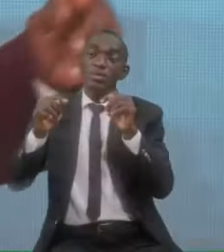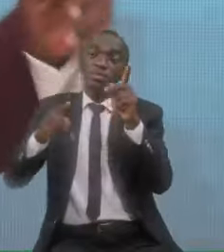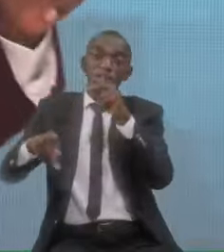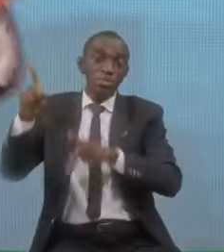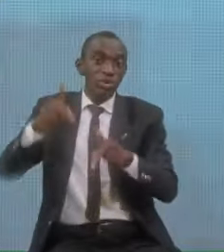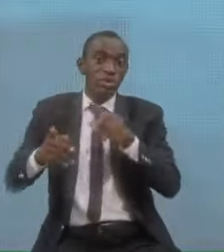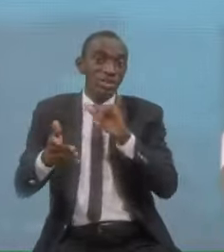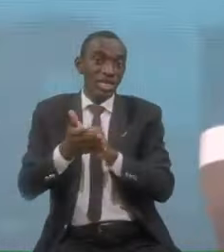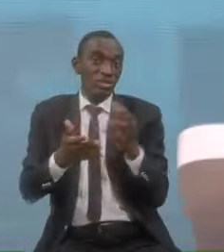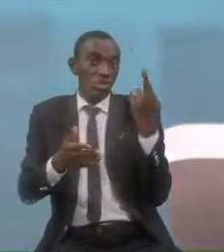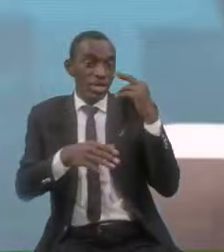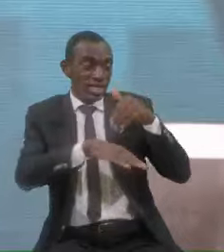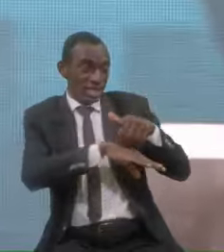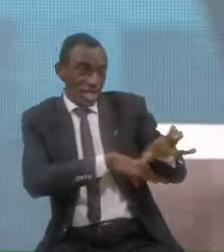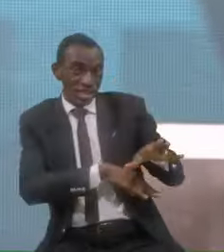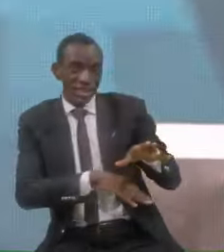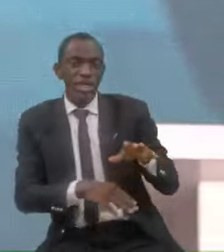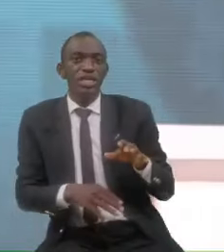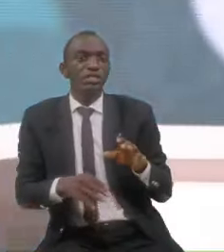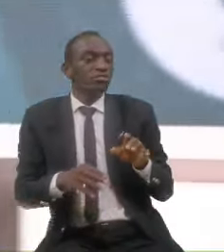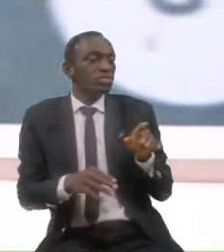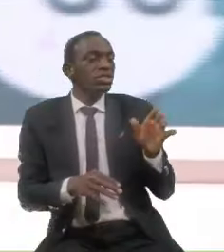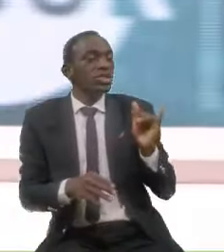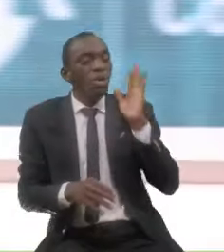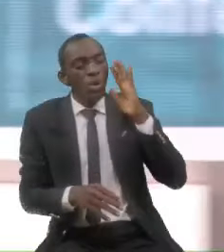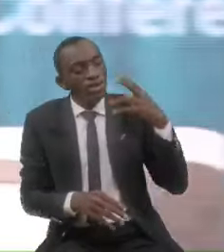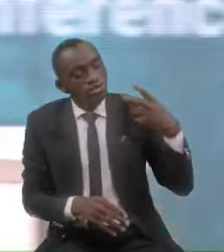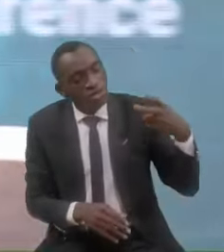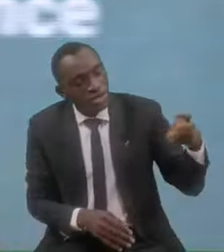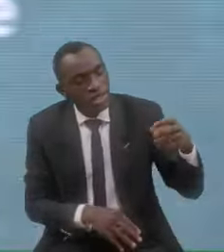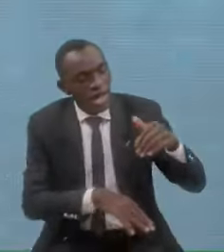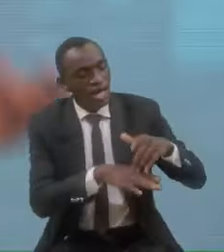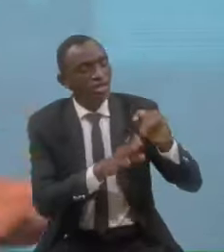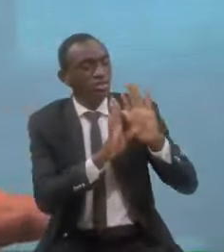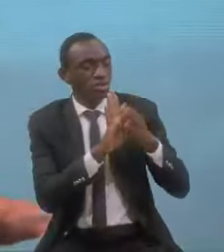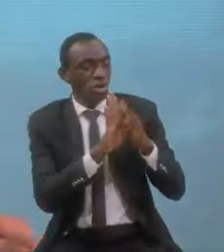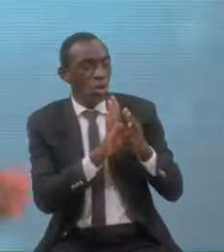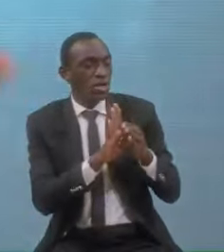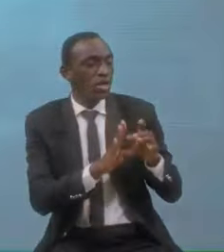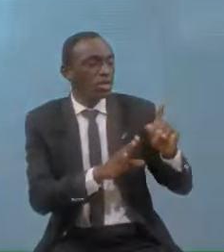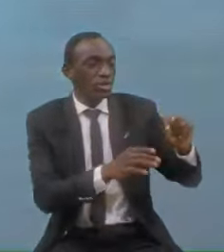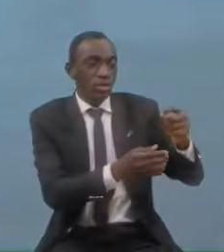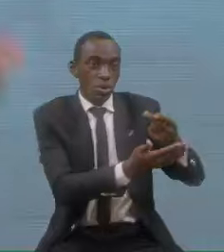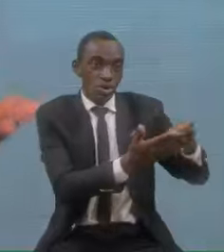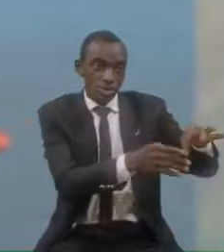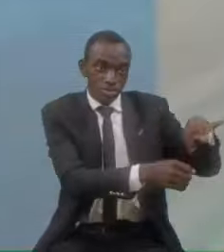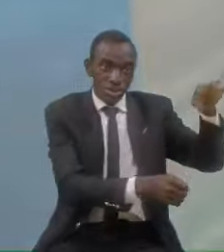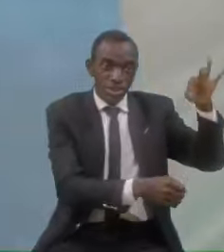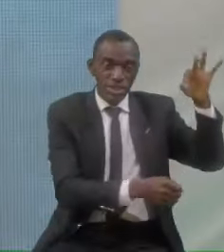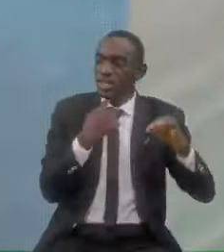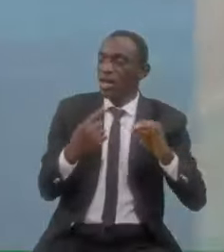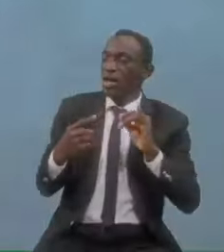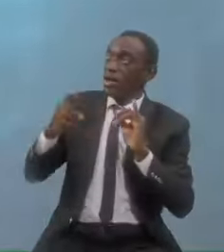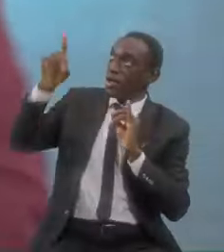knocking at the door. And the Spirit said in that vision, I have sent them, they're waiting for